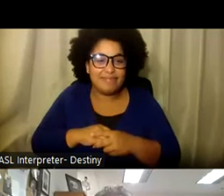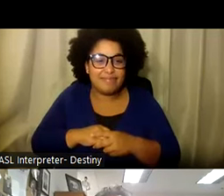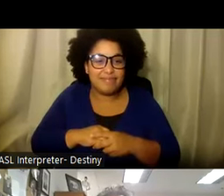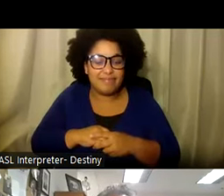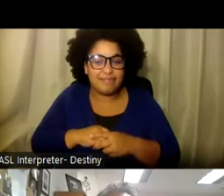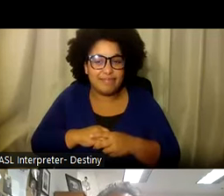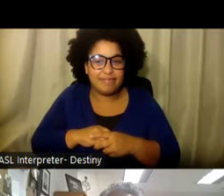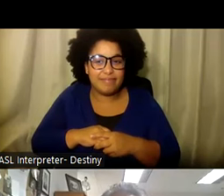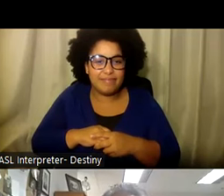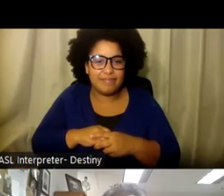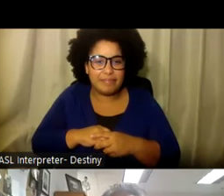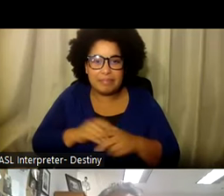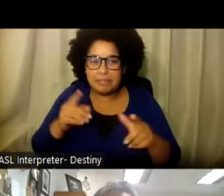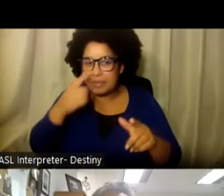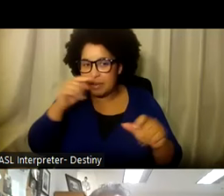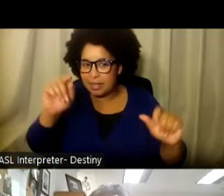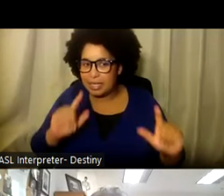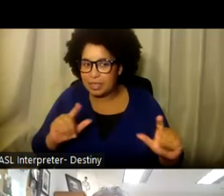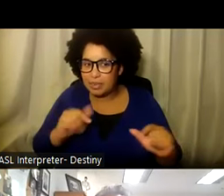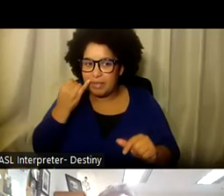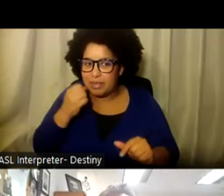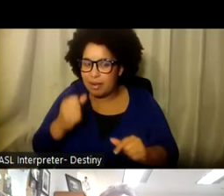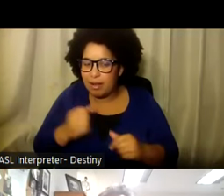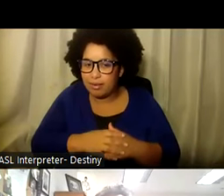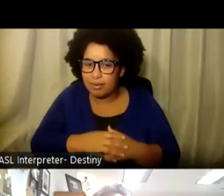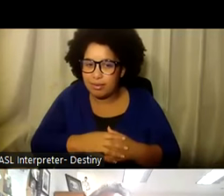guess we could try one more in case it's not.